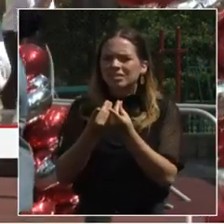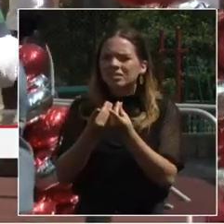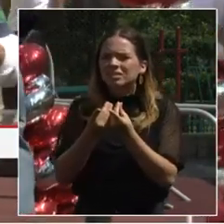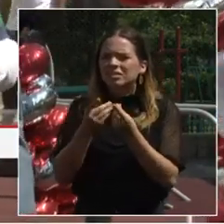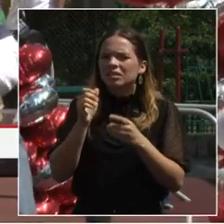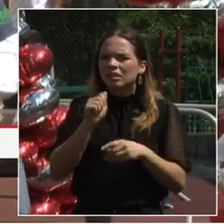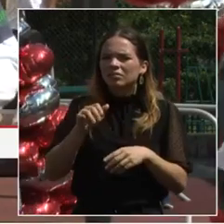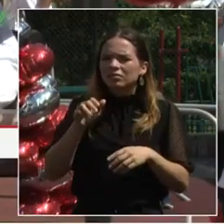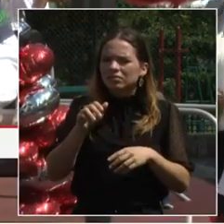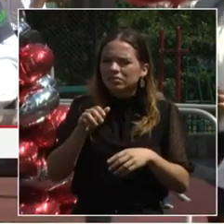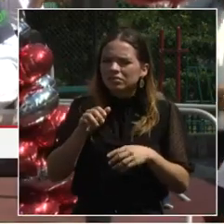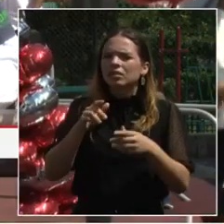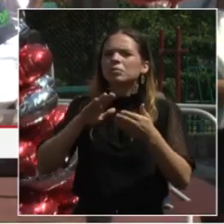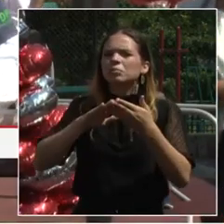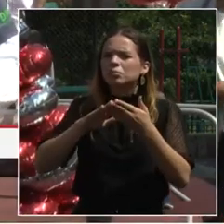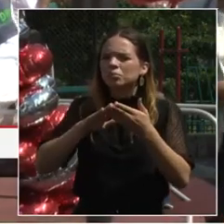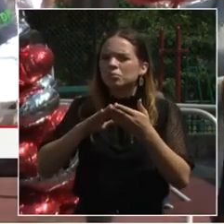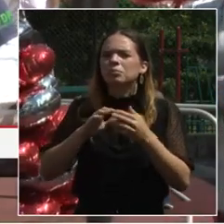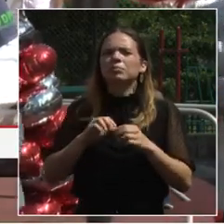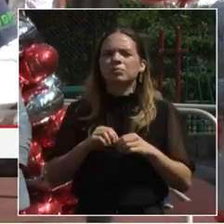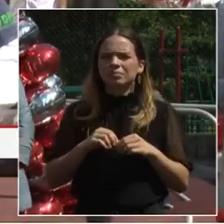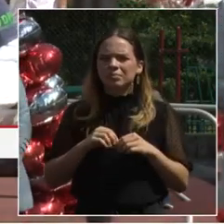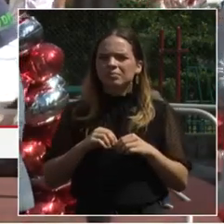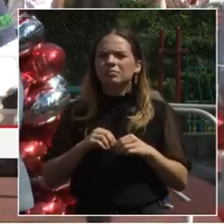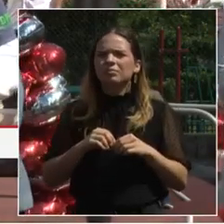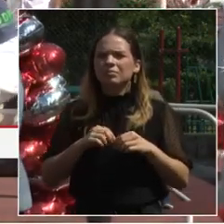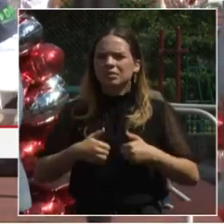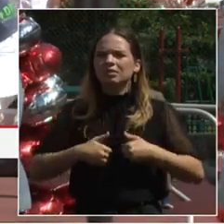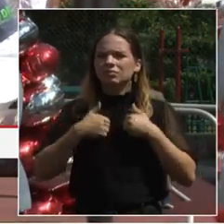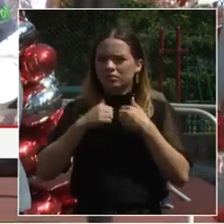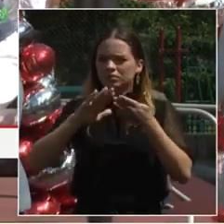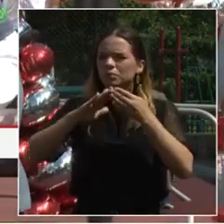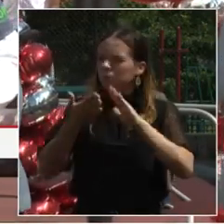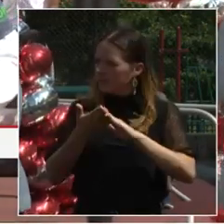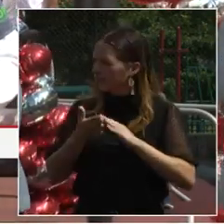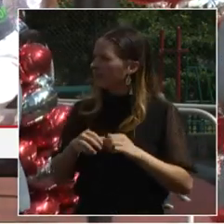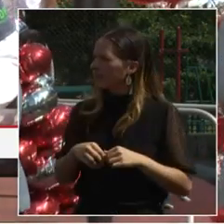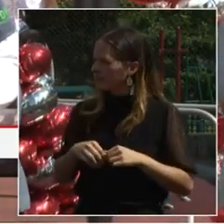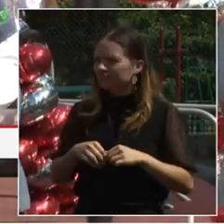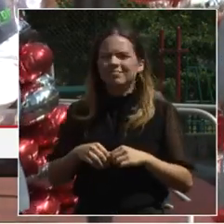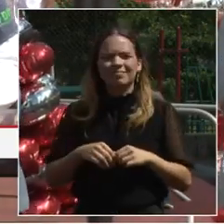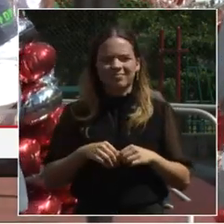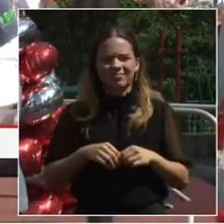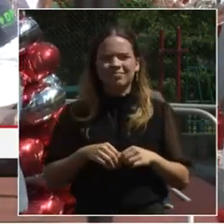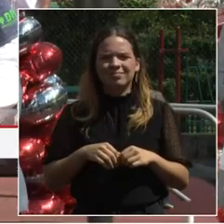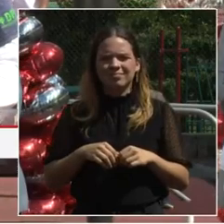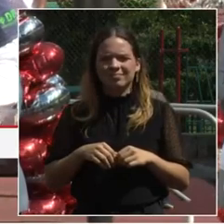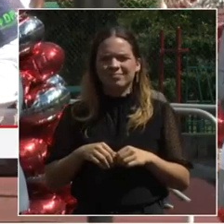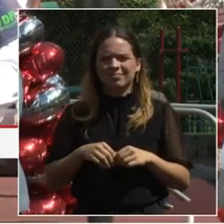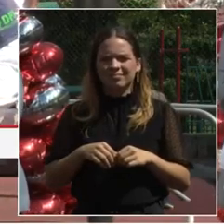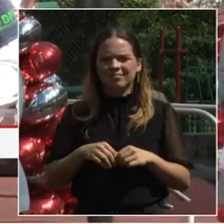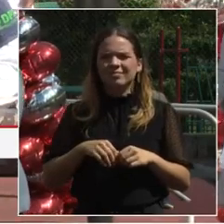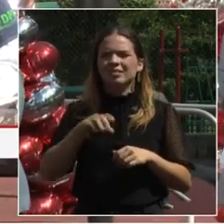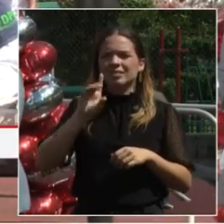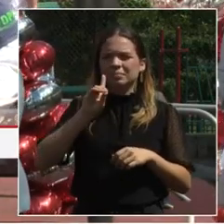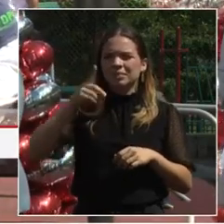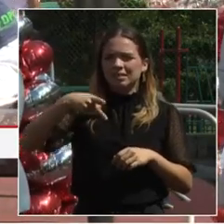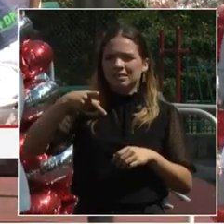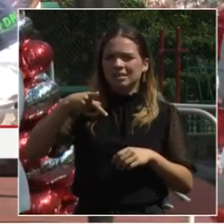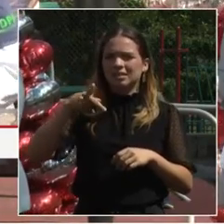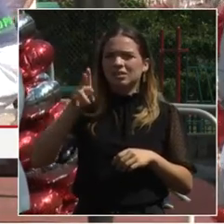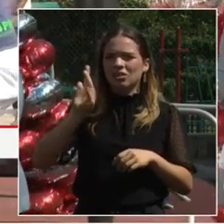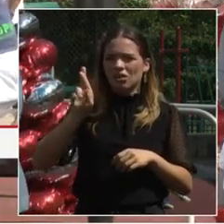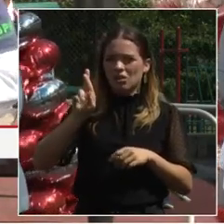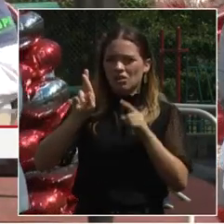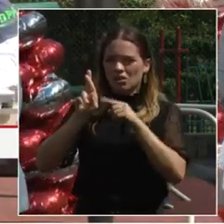Also, my DPR colleagues. I'd be remiss if I didn't acknowledge the hardworking men and women of DPR. If you can, if you're a part of the senior division or part of DPR,